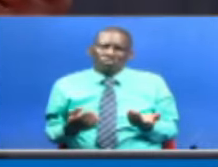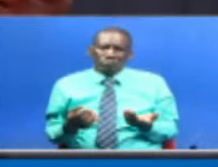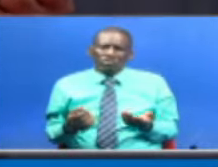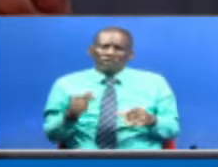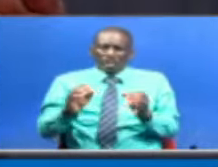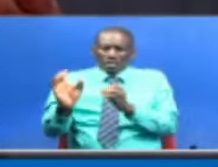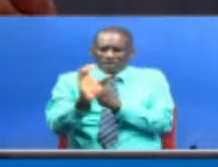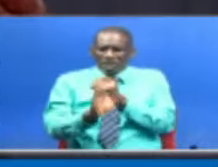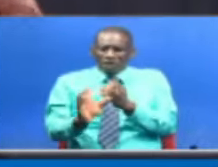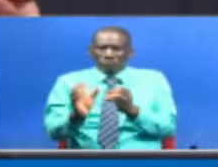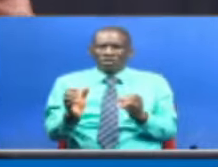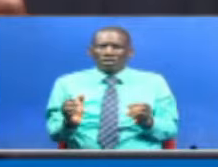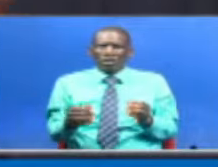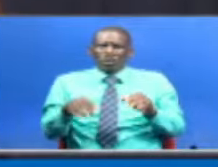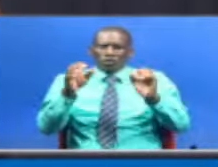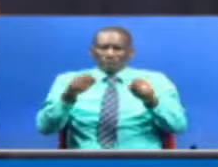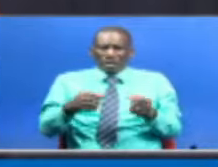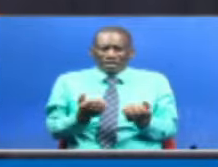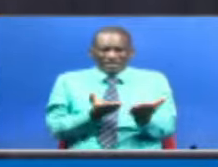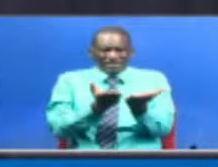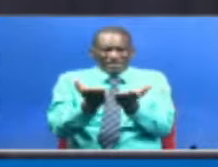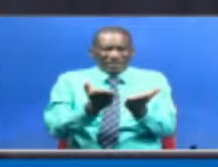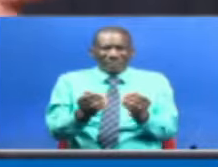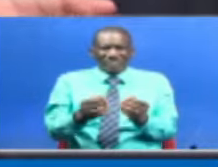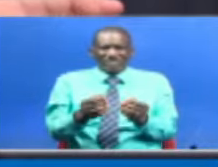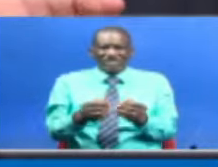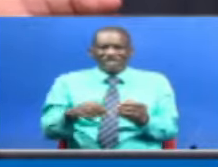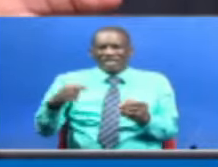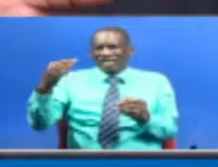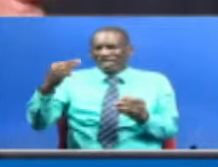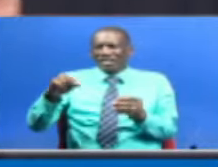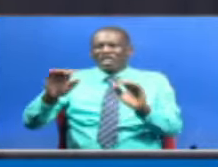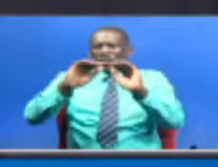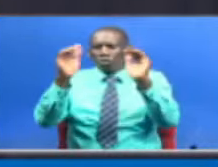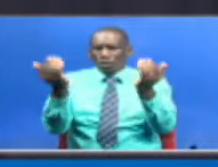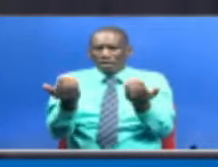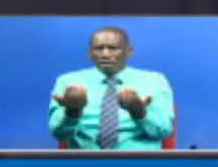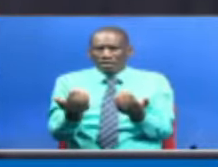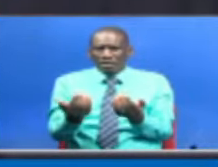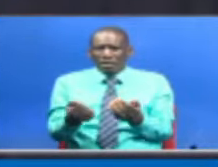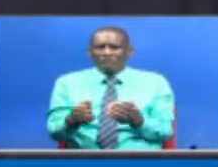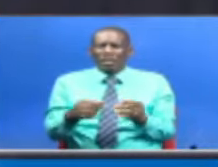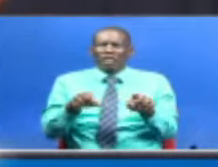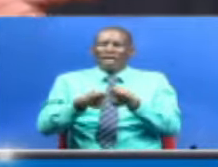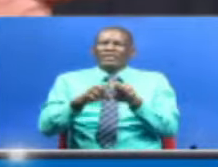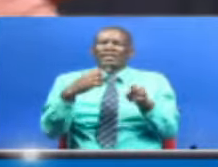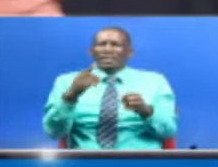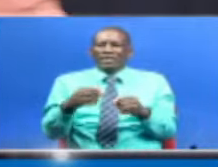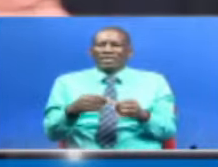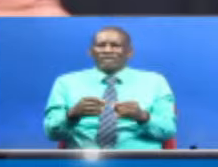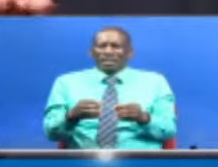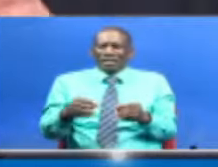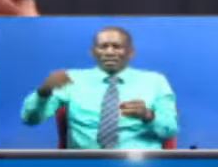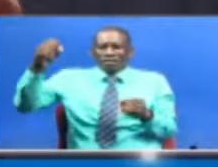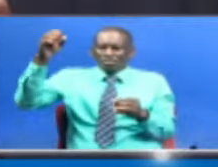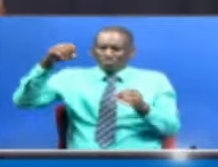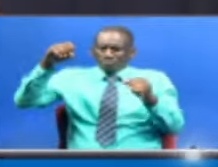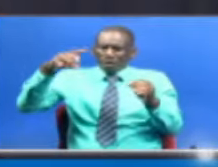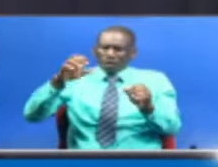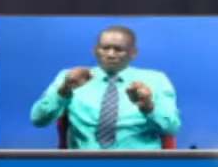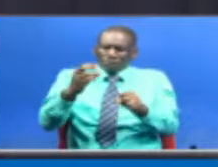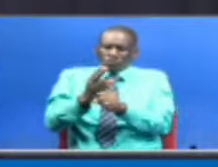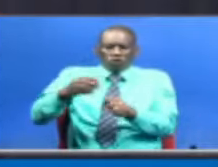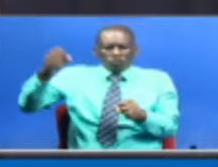country. We can service and green the world, because, like I said, it's power commoditized. But more